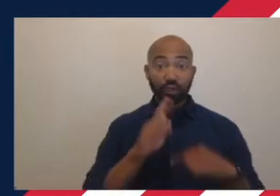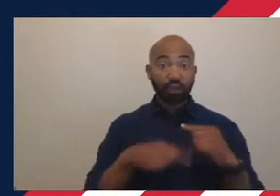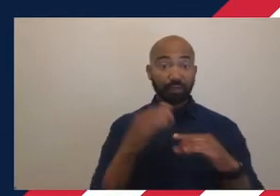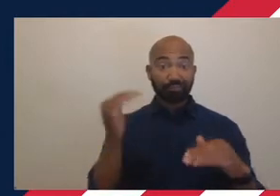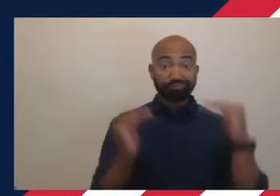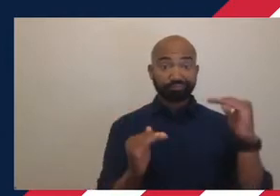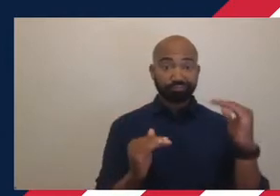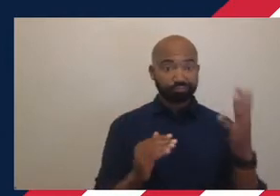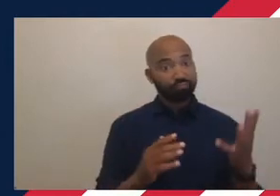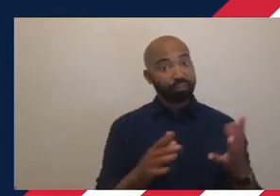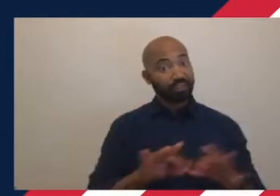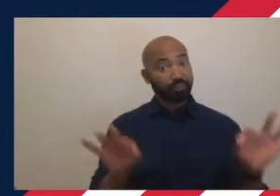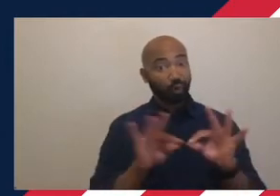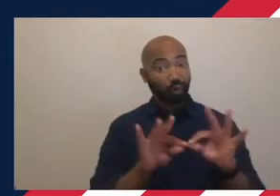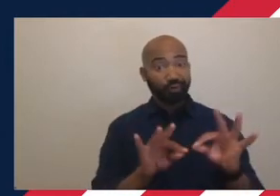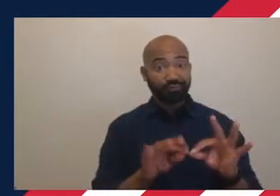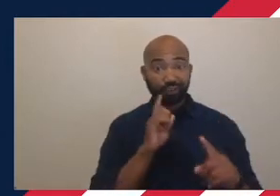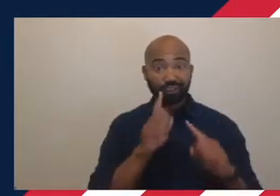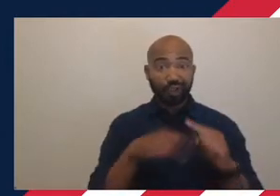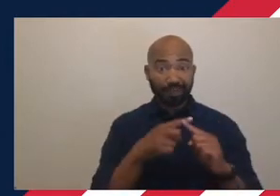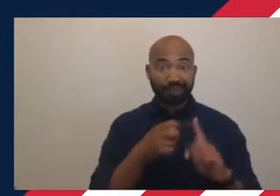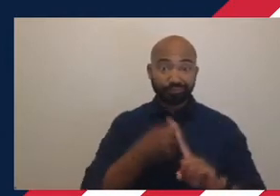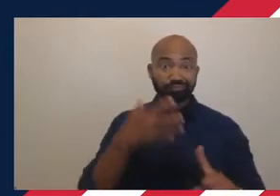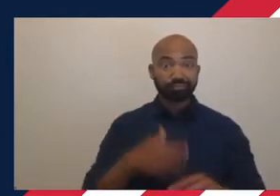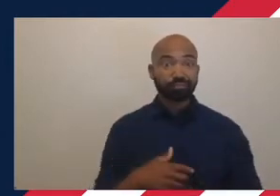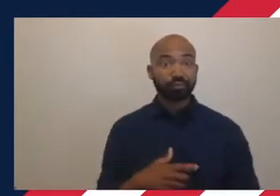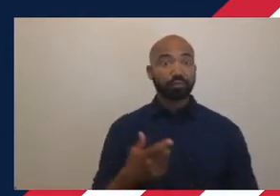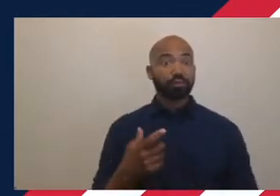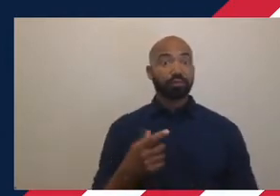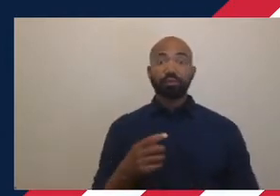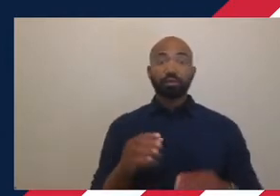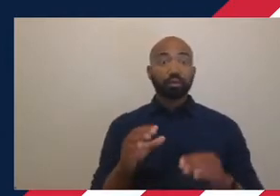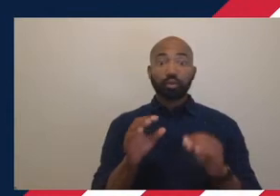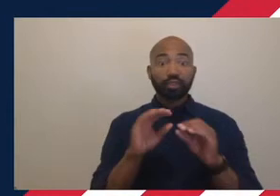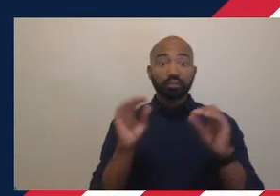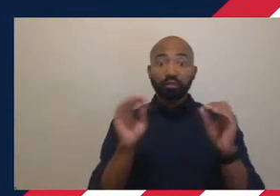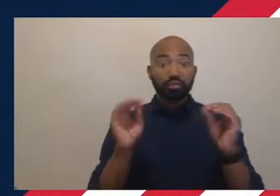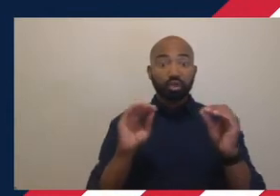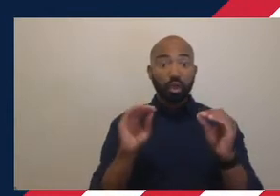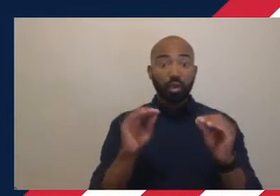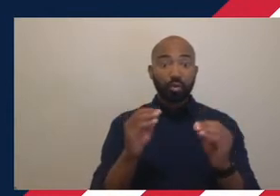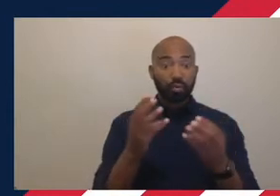Because there's no cure, we are in our garden eating of the land, eating from